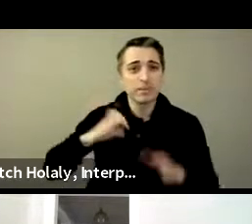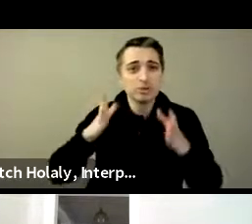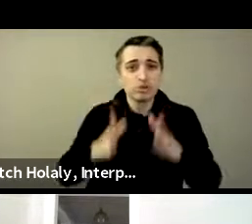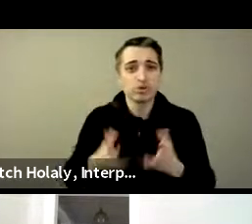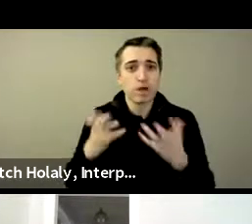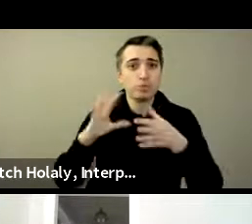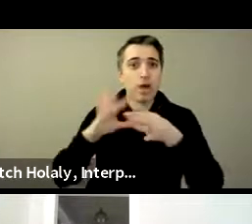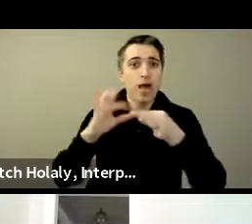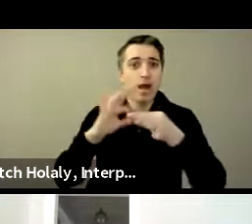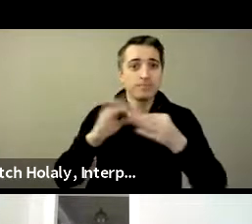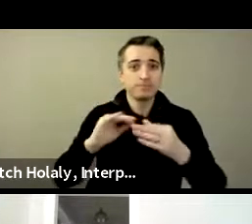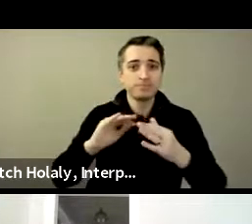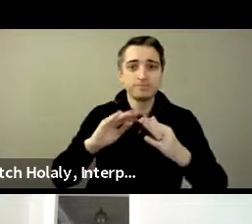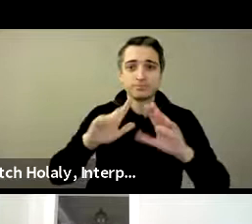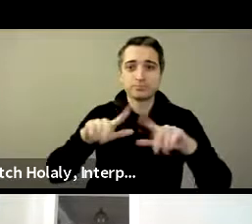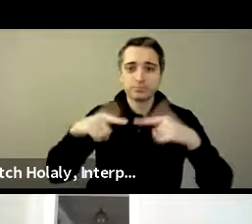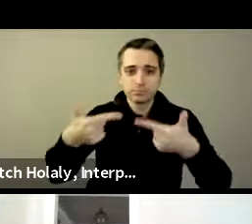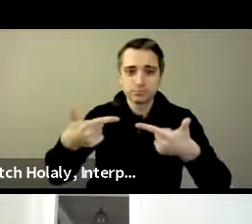Okay.